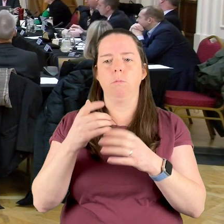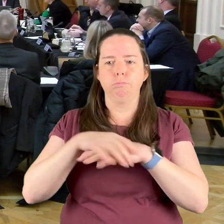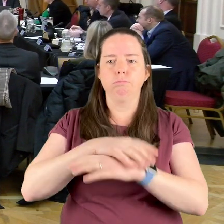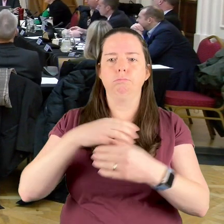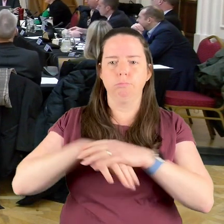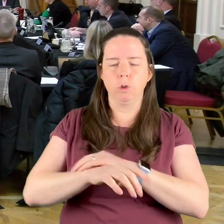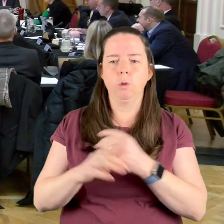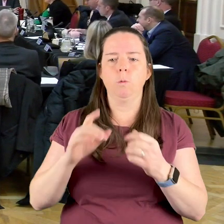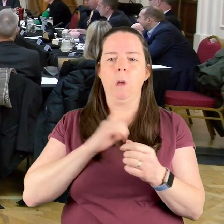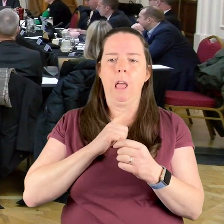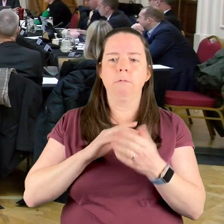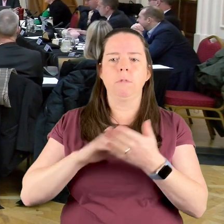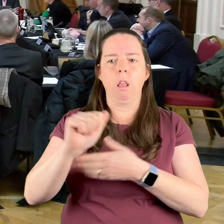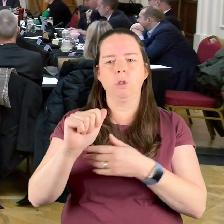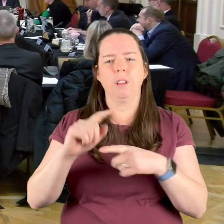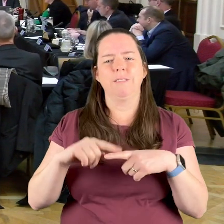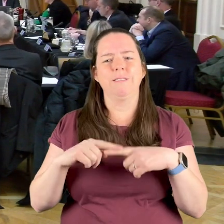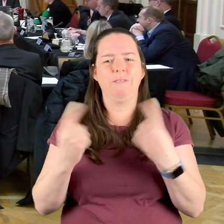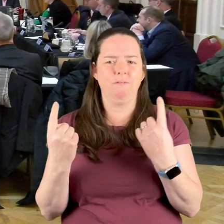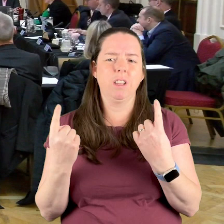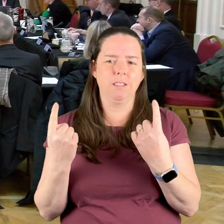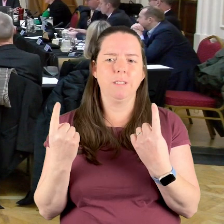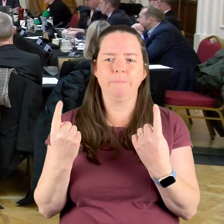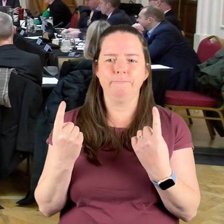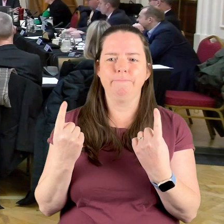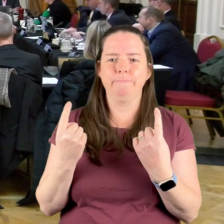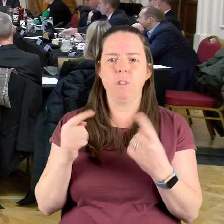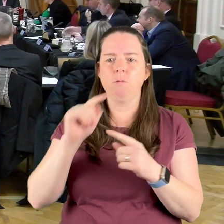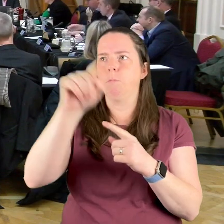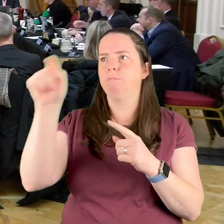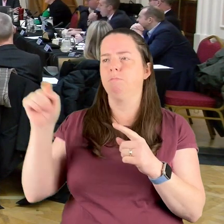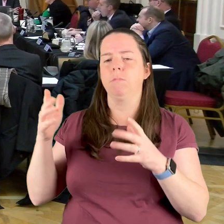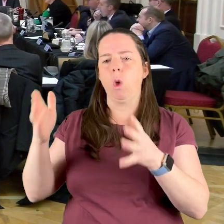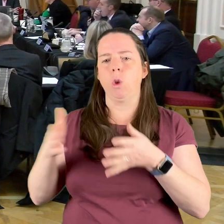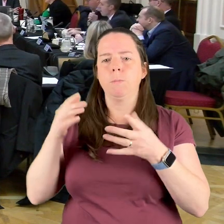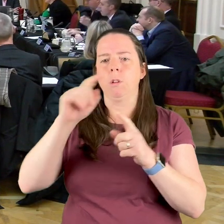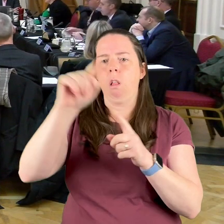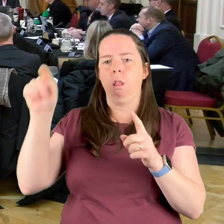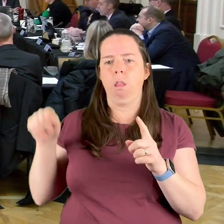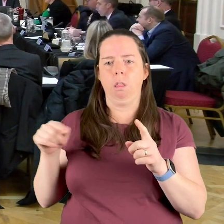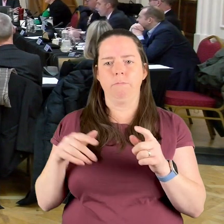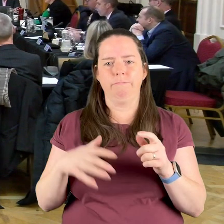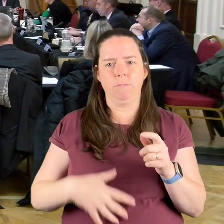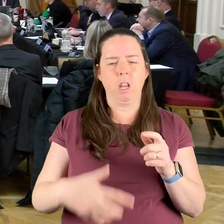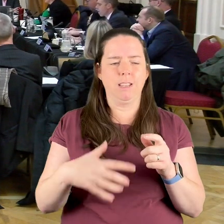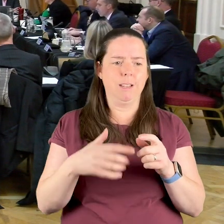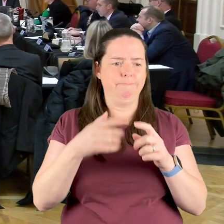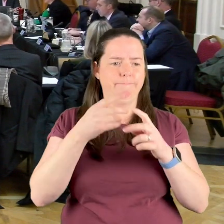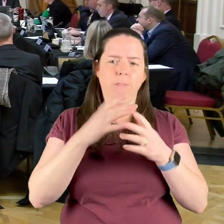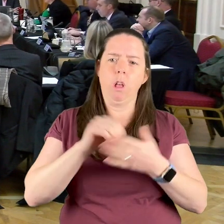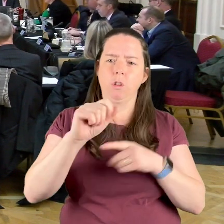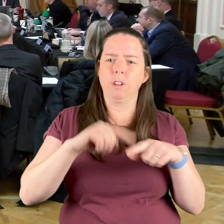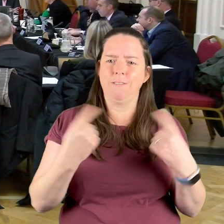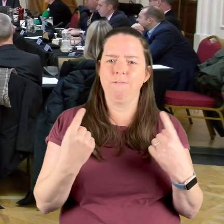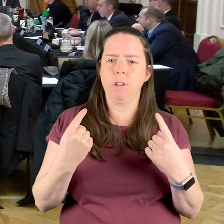there's quite a lot to do in there because the culture is so different from anywhere else in your hospital. And actually it needs constant gardening.